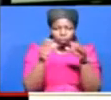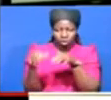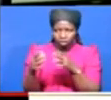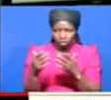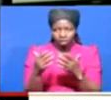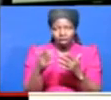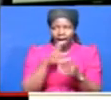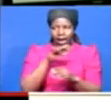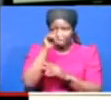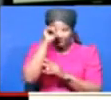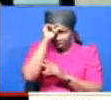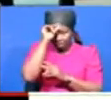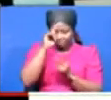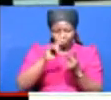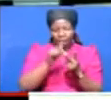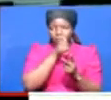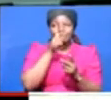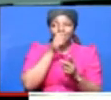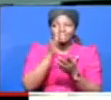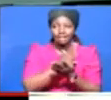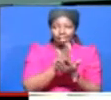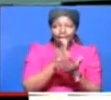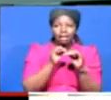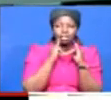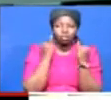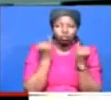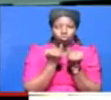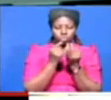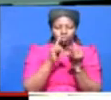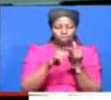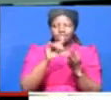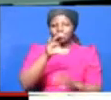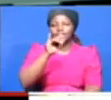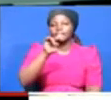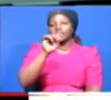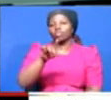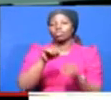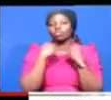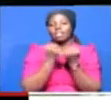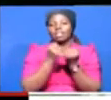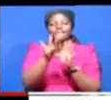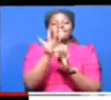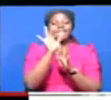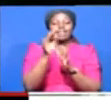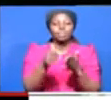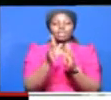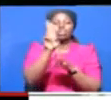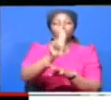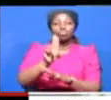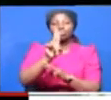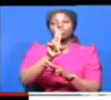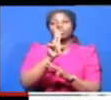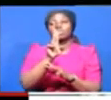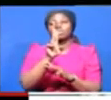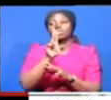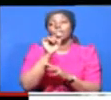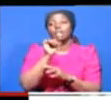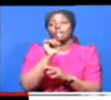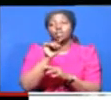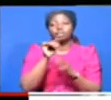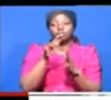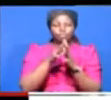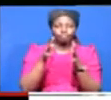governments, private sector entities, as well as civil society, to find ways to maximize the impact of remittances through